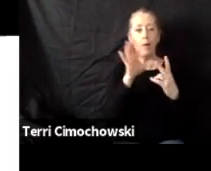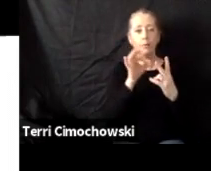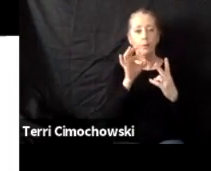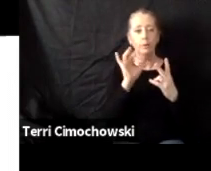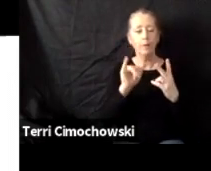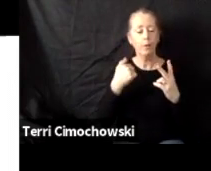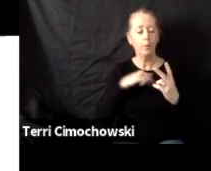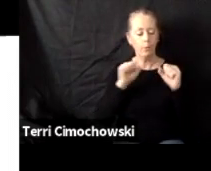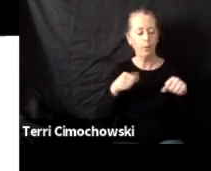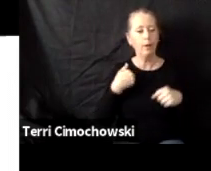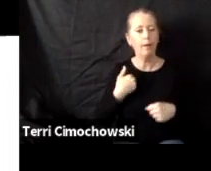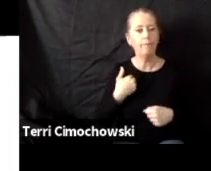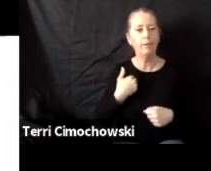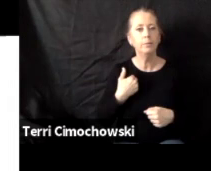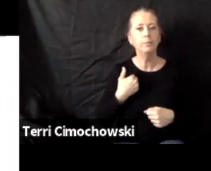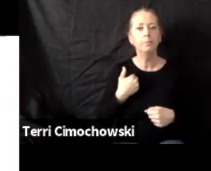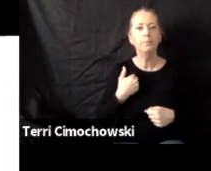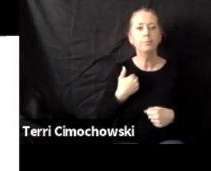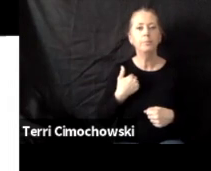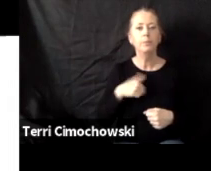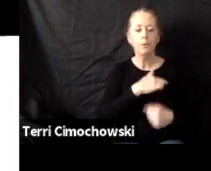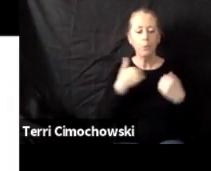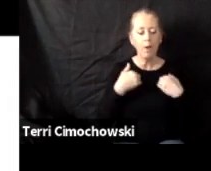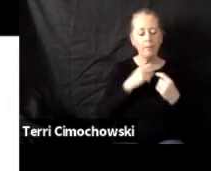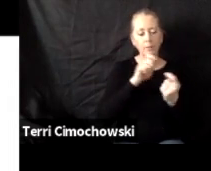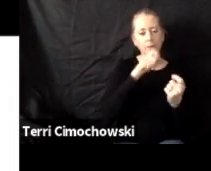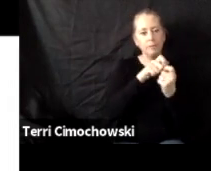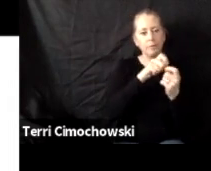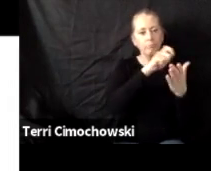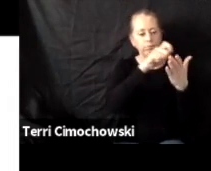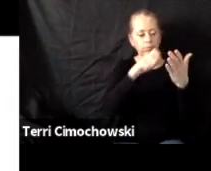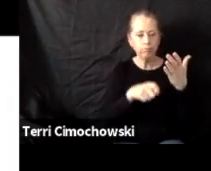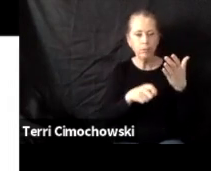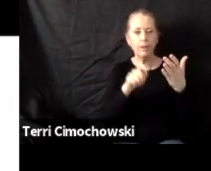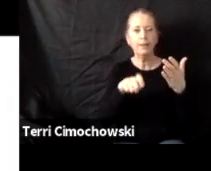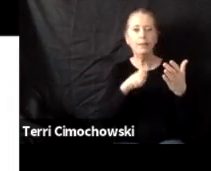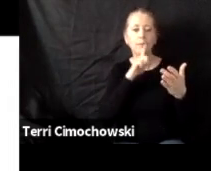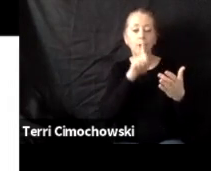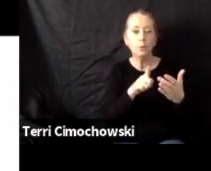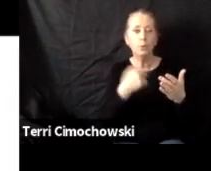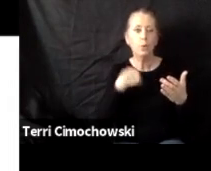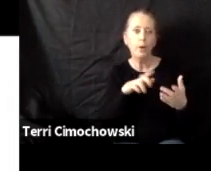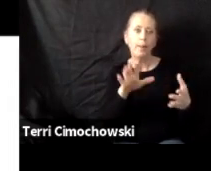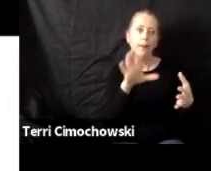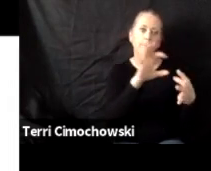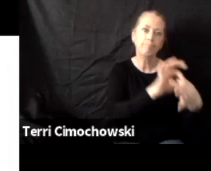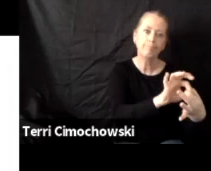can have. So we have certain criteria that we need to make sure that we adhere to,